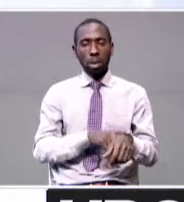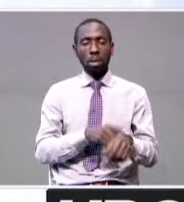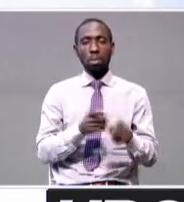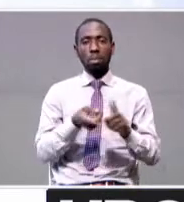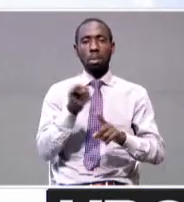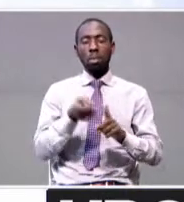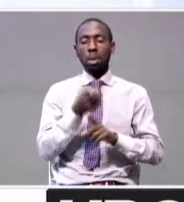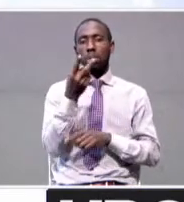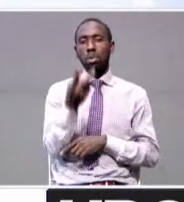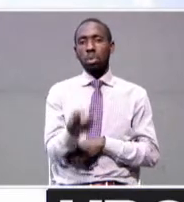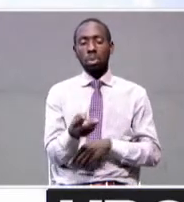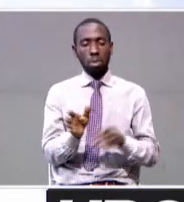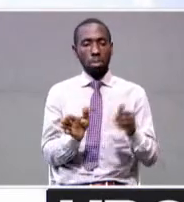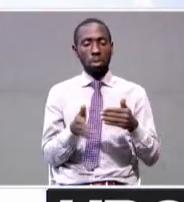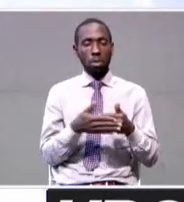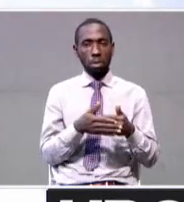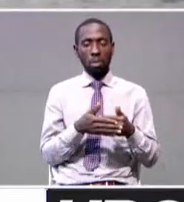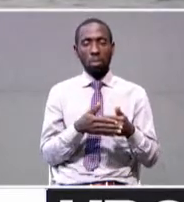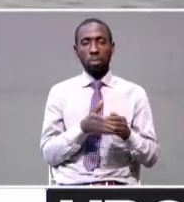ery'emyezi ebiri ennyanja obutaggalwa.